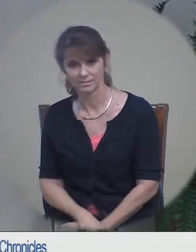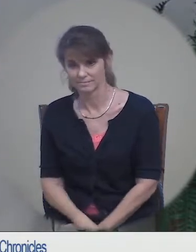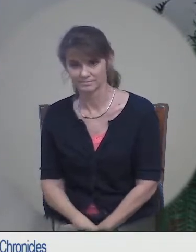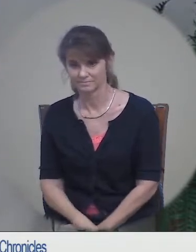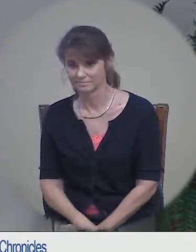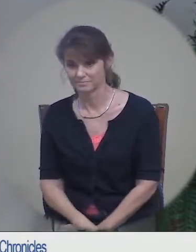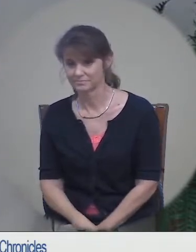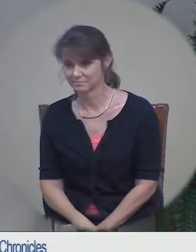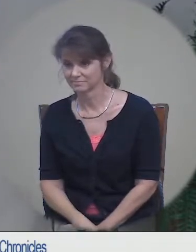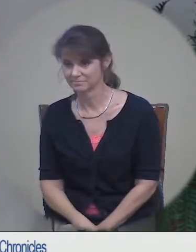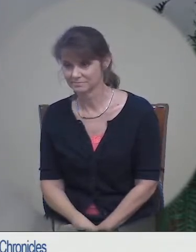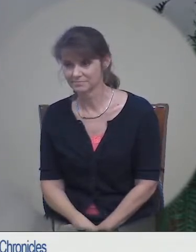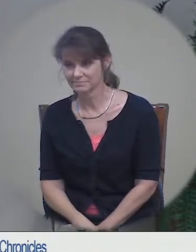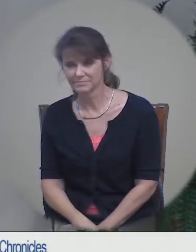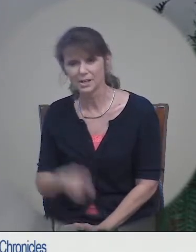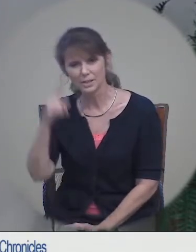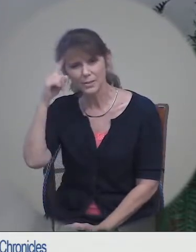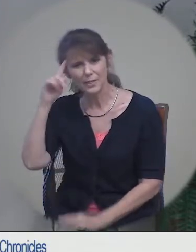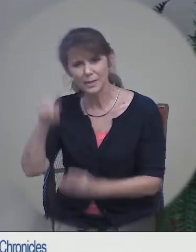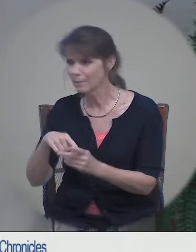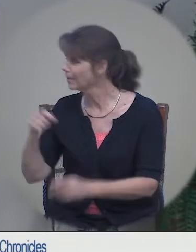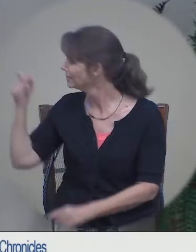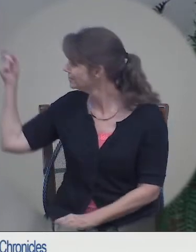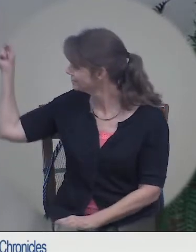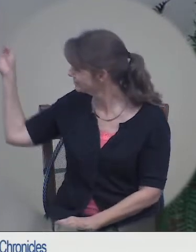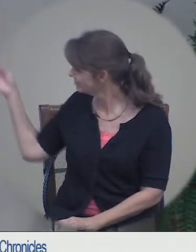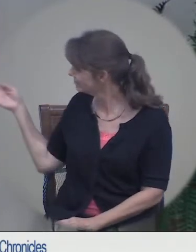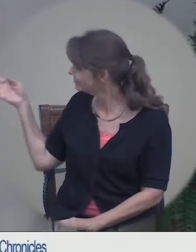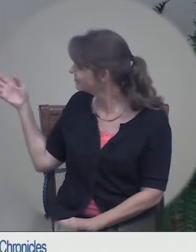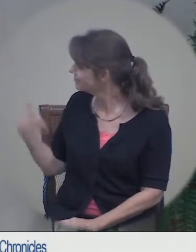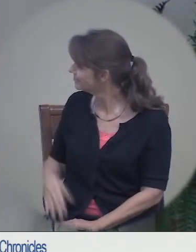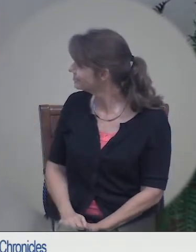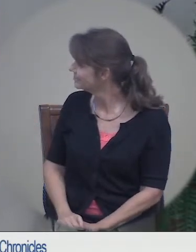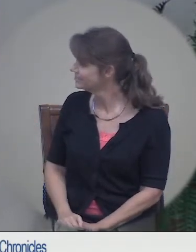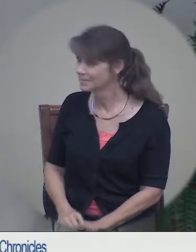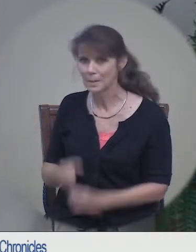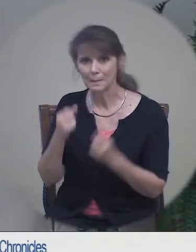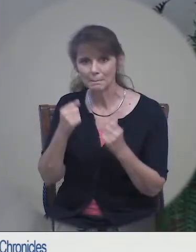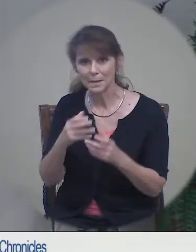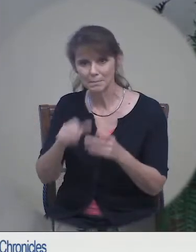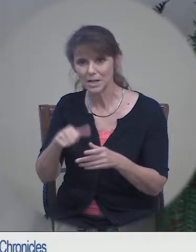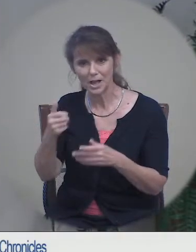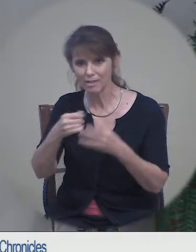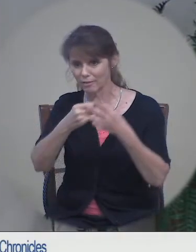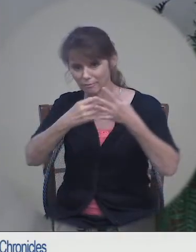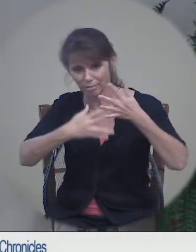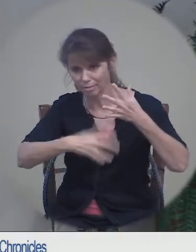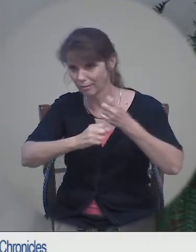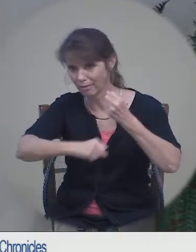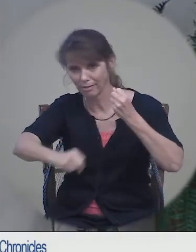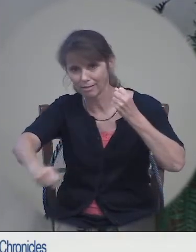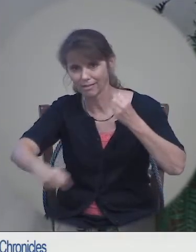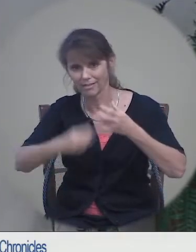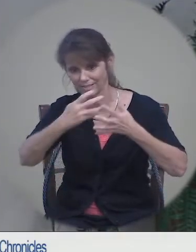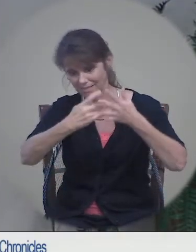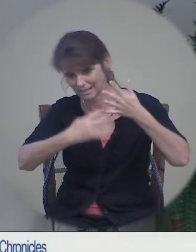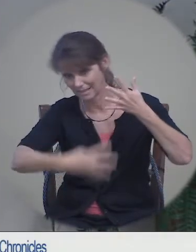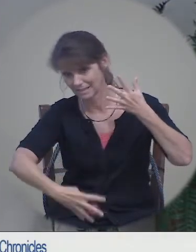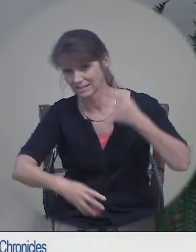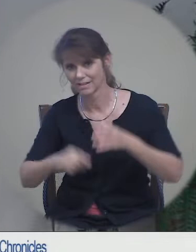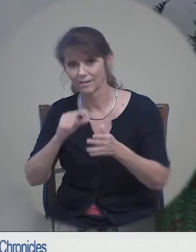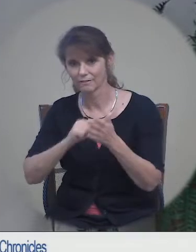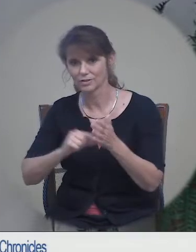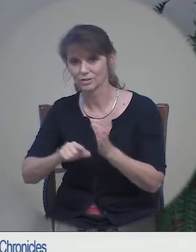And so just think about these as you look at, I mean, there's all kinds of other ones. I mean, you look down in chapter 29 and